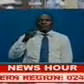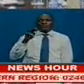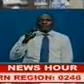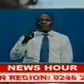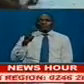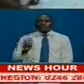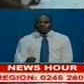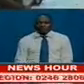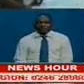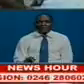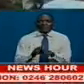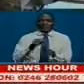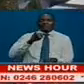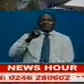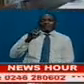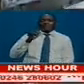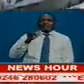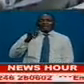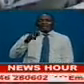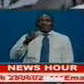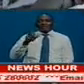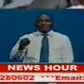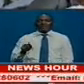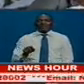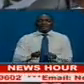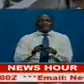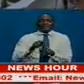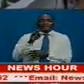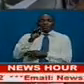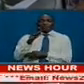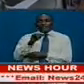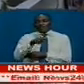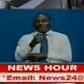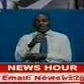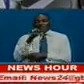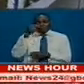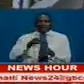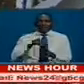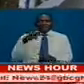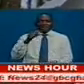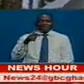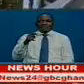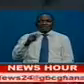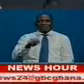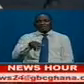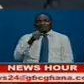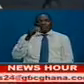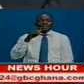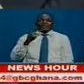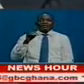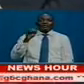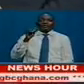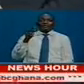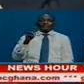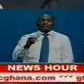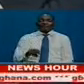Kofi Bakno, Mr. Joseph Al Hassan, Mr. Andrew Boydo, Dr. Maria Hagan, and Mrs. Comfort Okran.